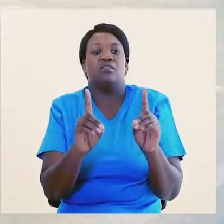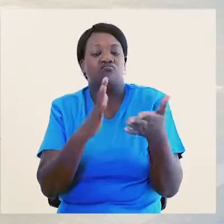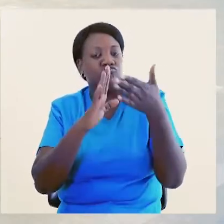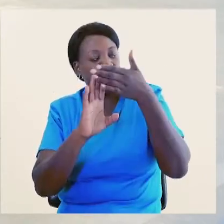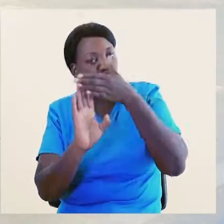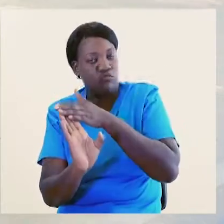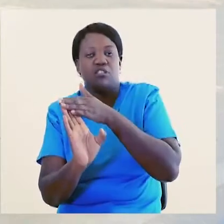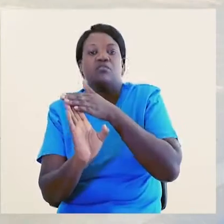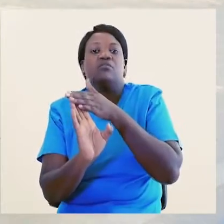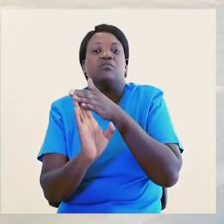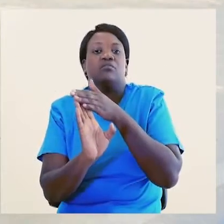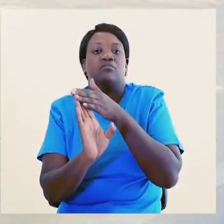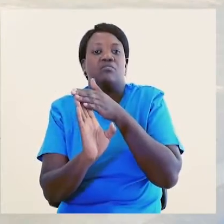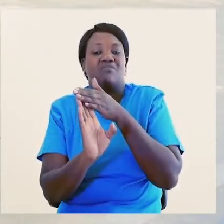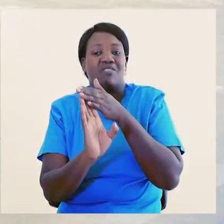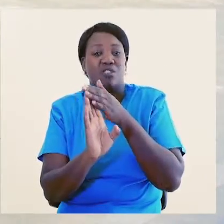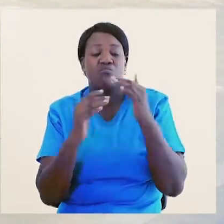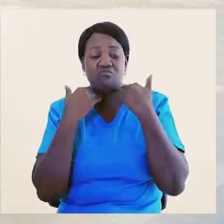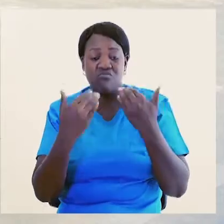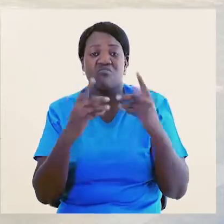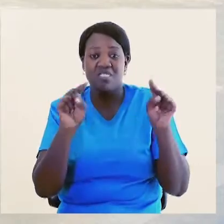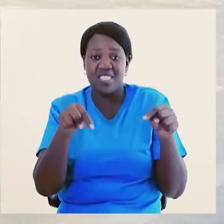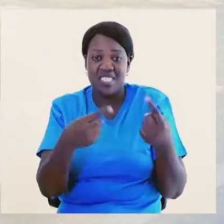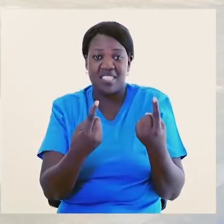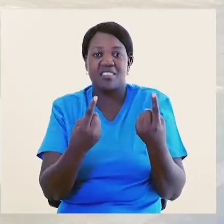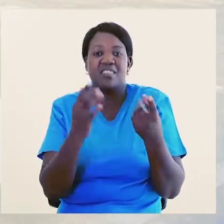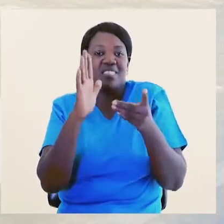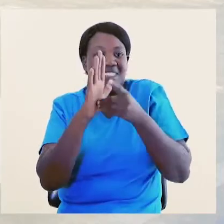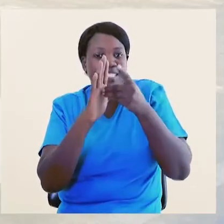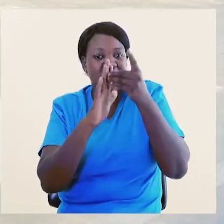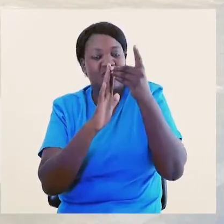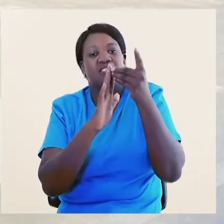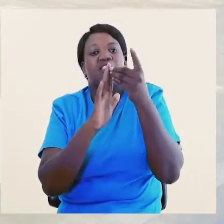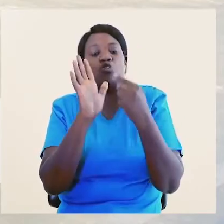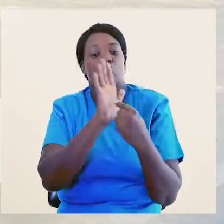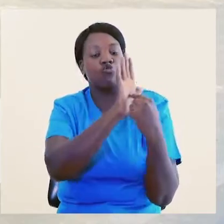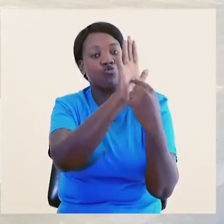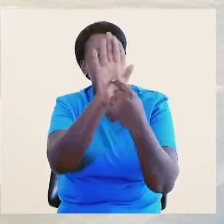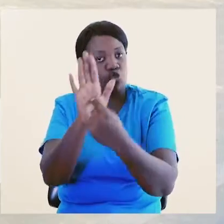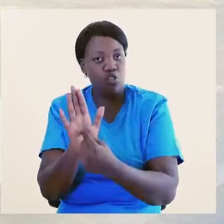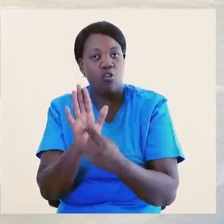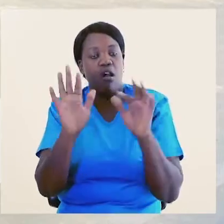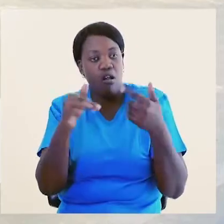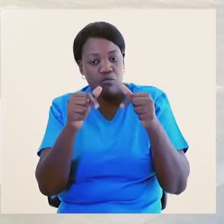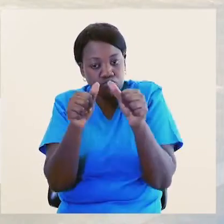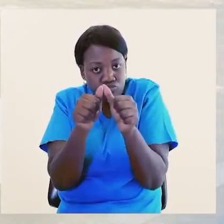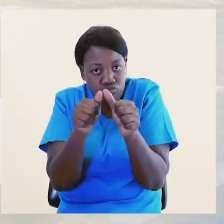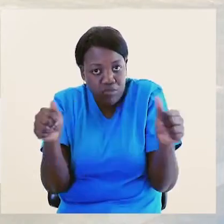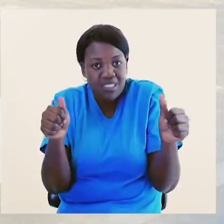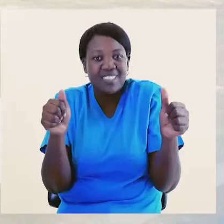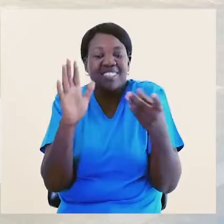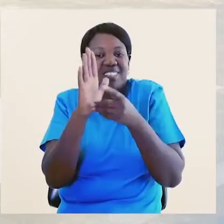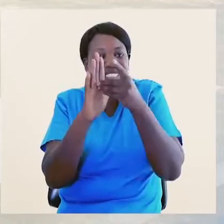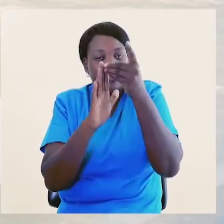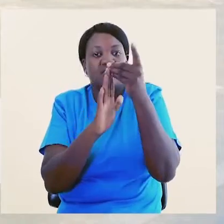safety, security. Oh. These basics are also known as development indicators or measurements, and can